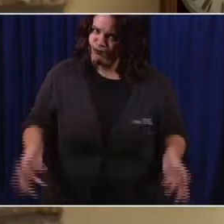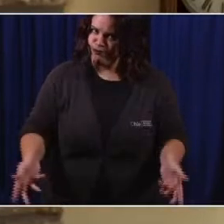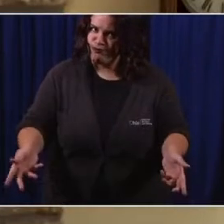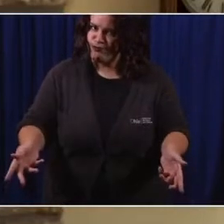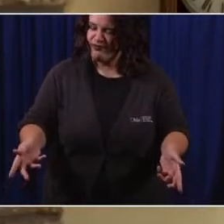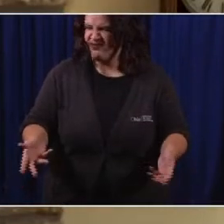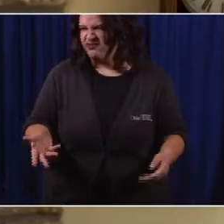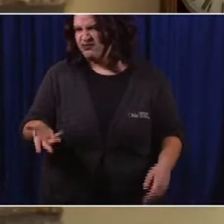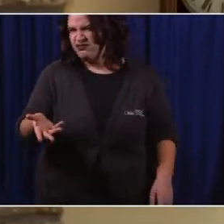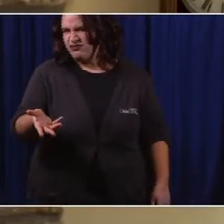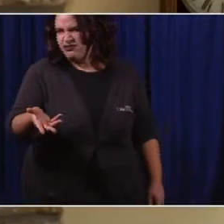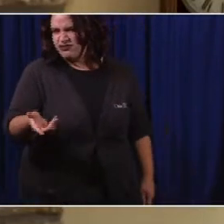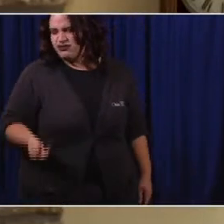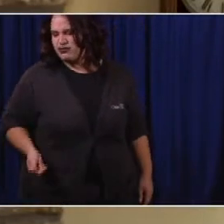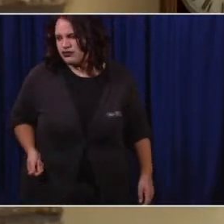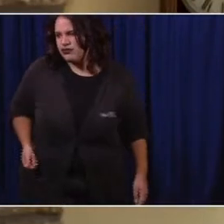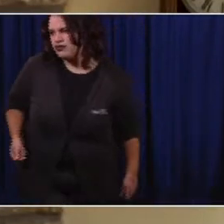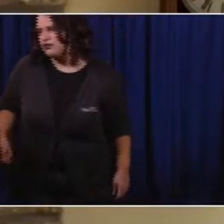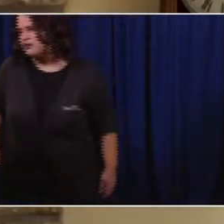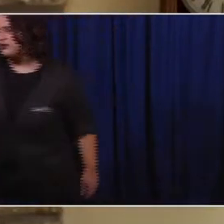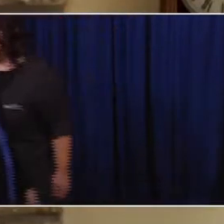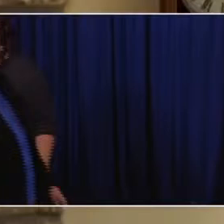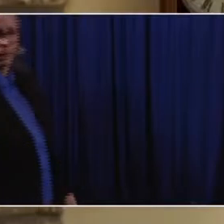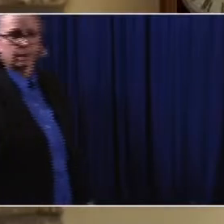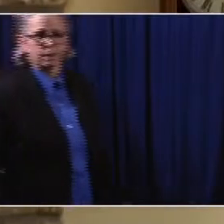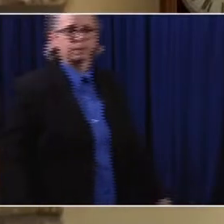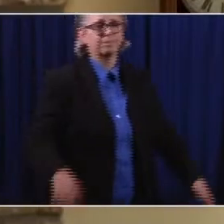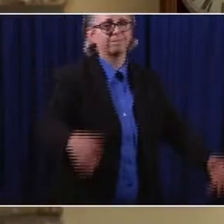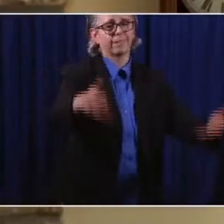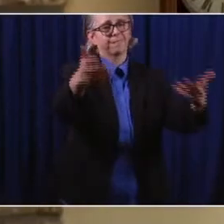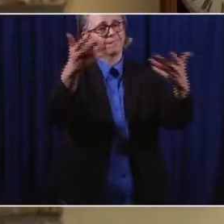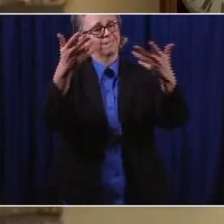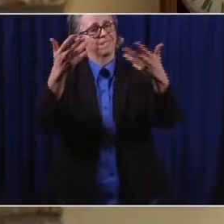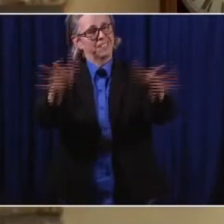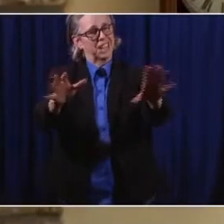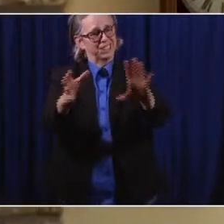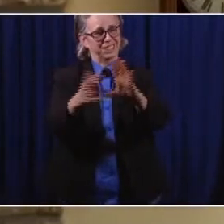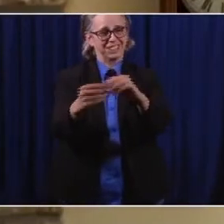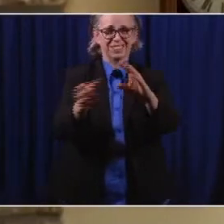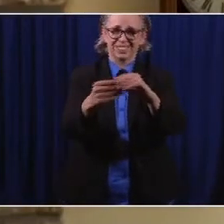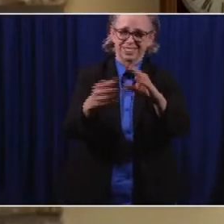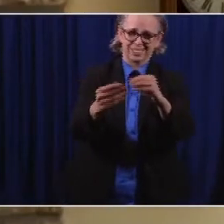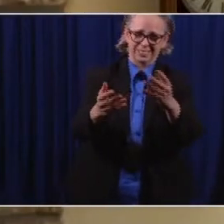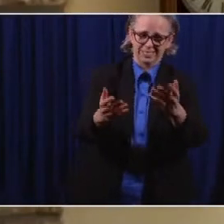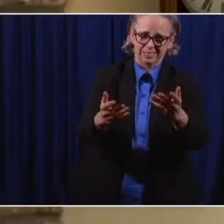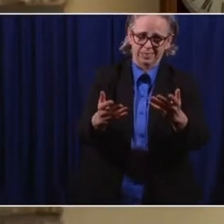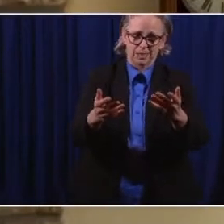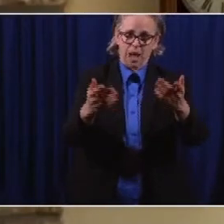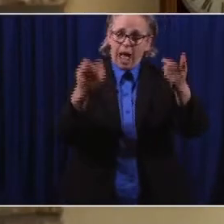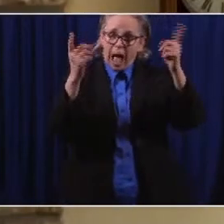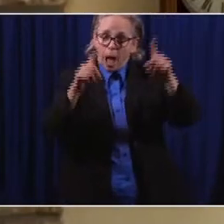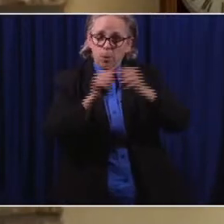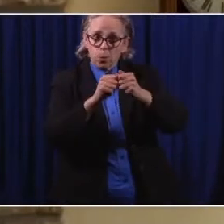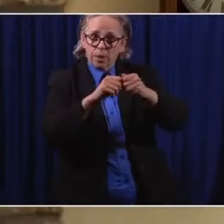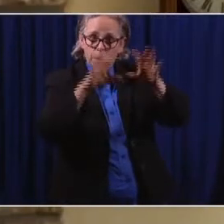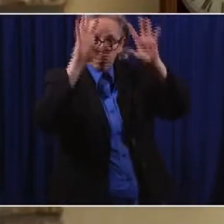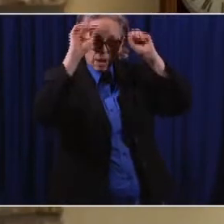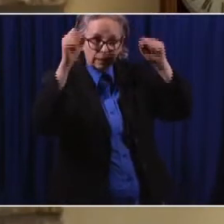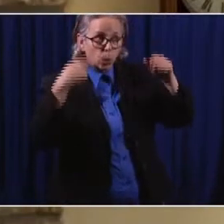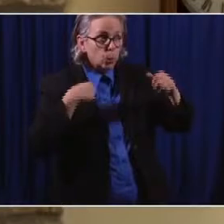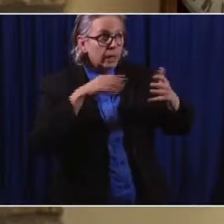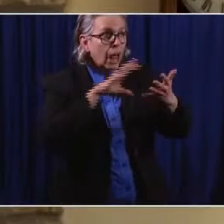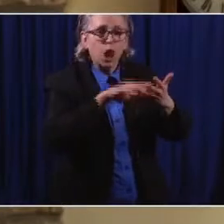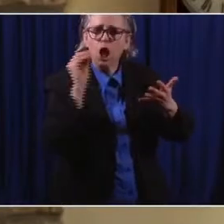about what I think we should take away from this. And one of the things that we should take away from this is that um, frequent